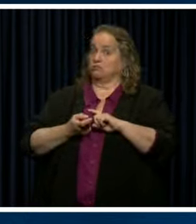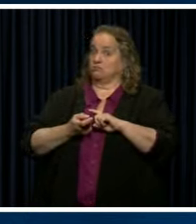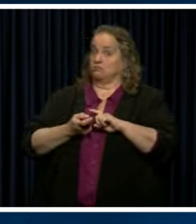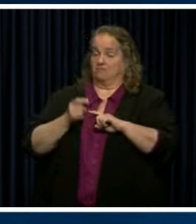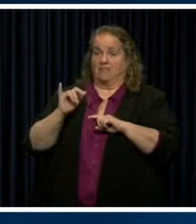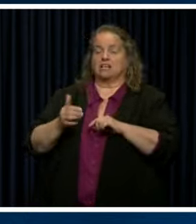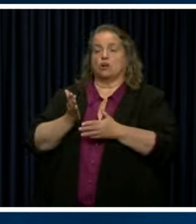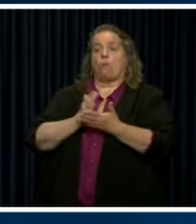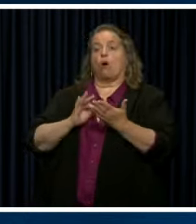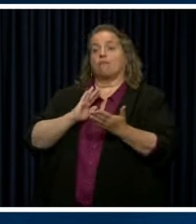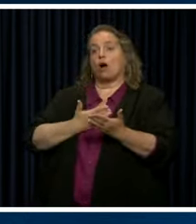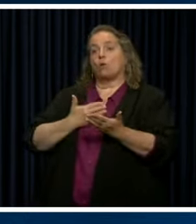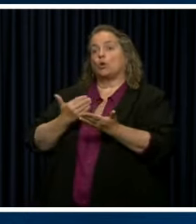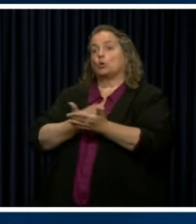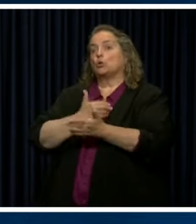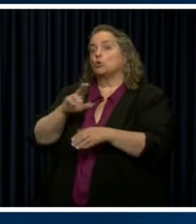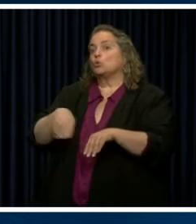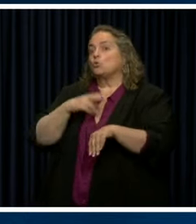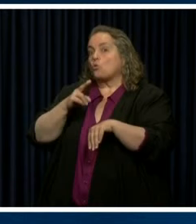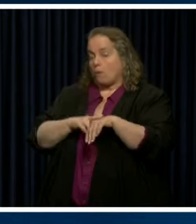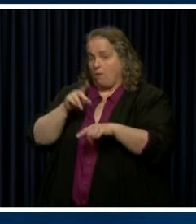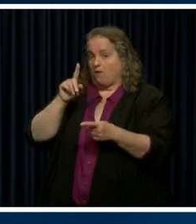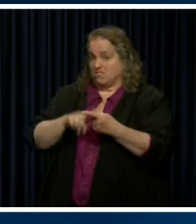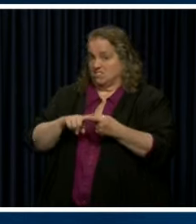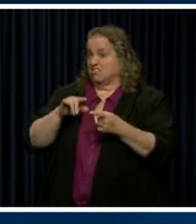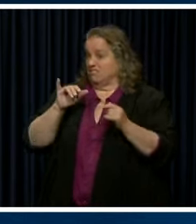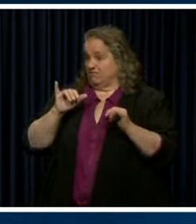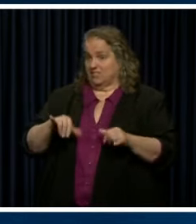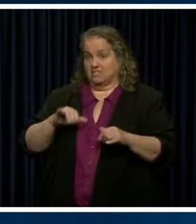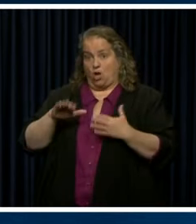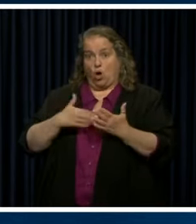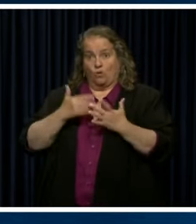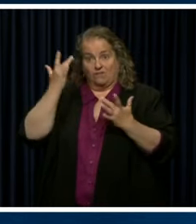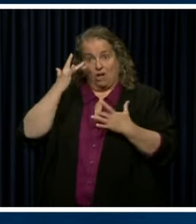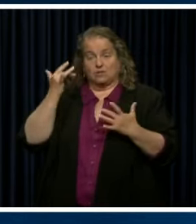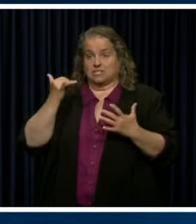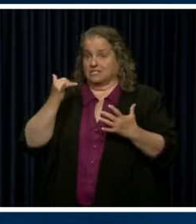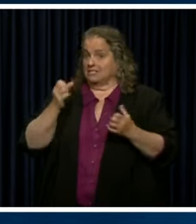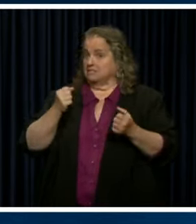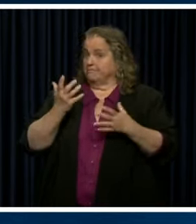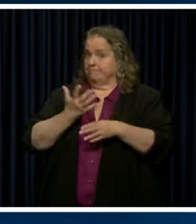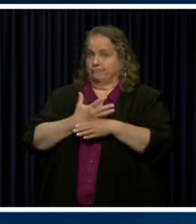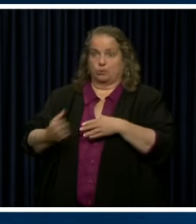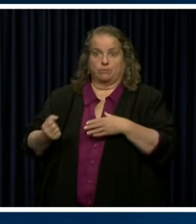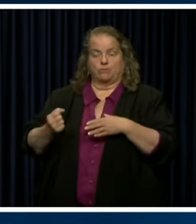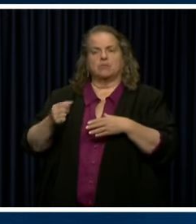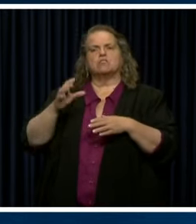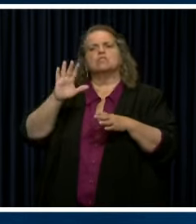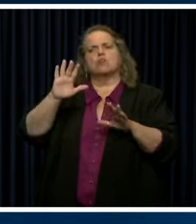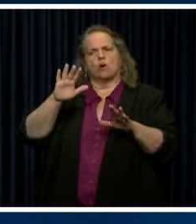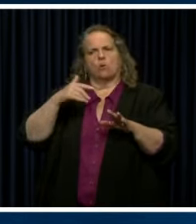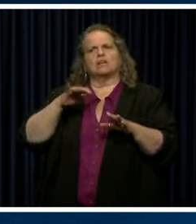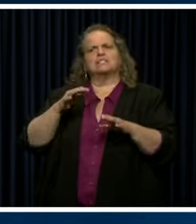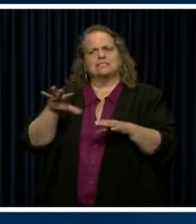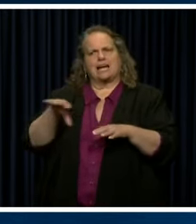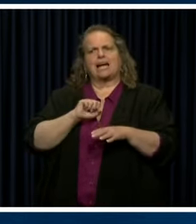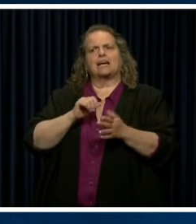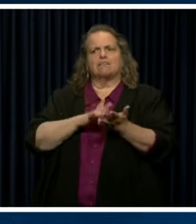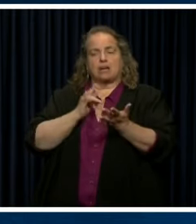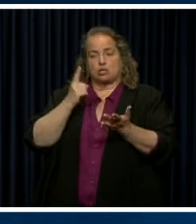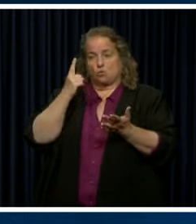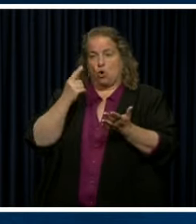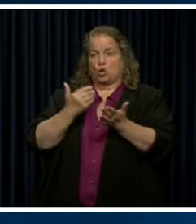our new normal until this thing is gone. So let's make sure we take advantage. Now, I do want to talk about one new testing